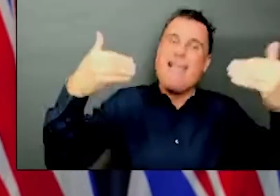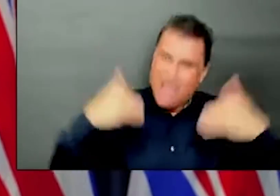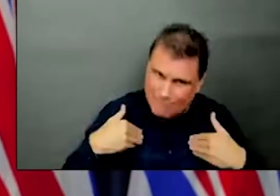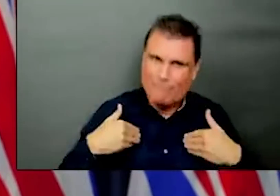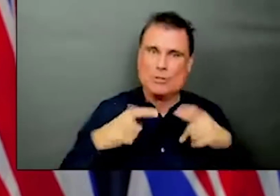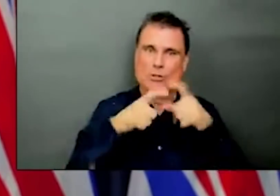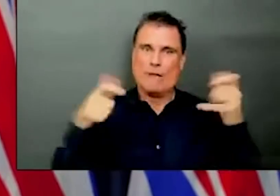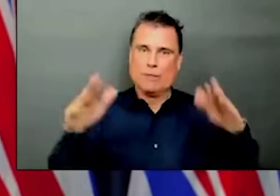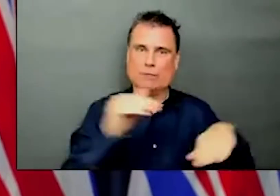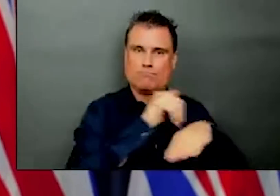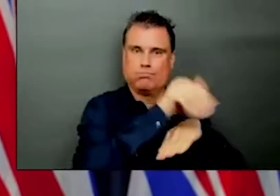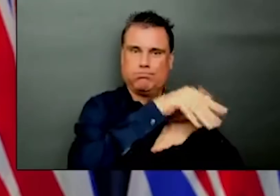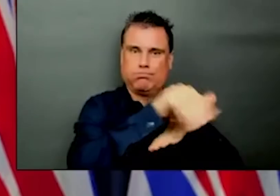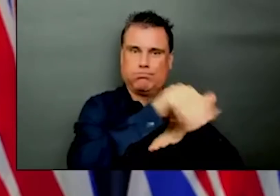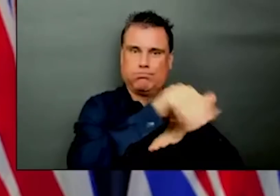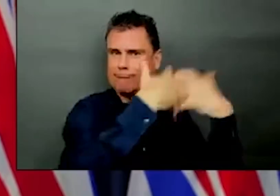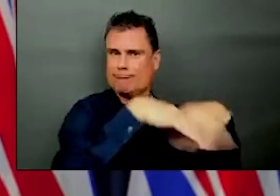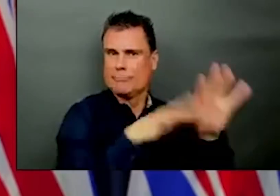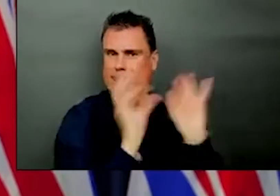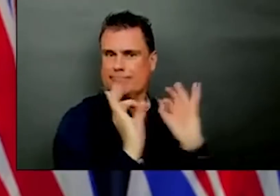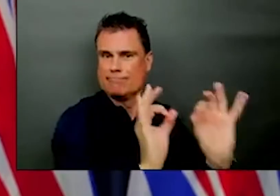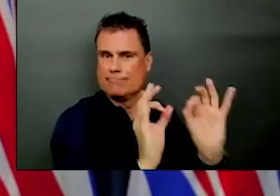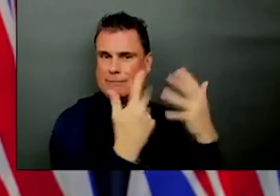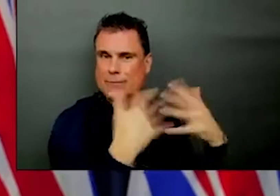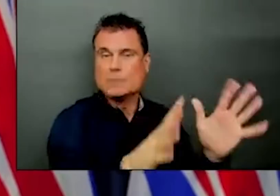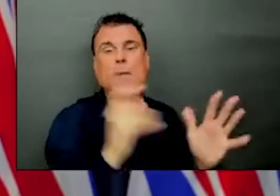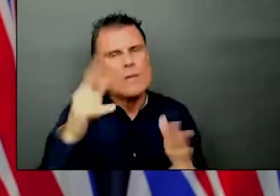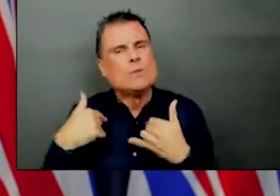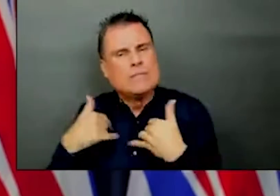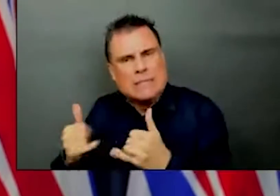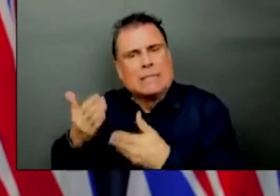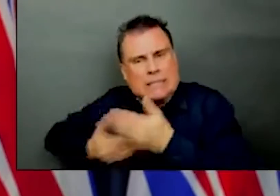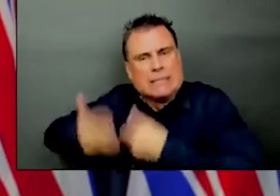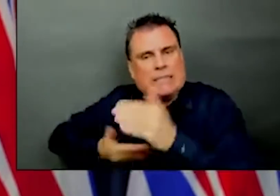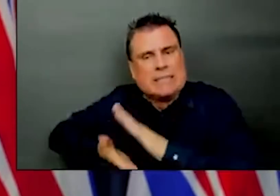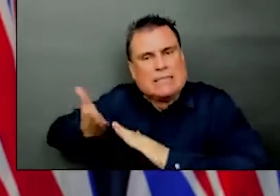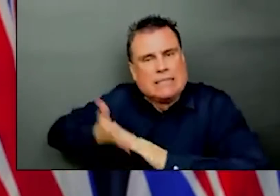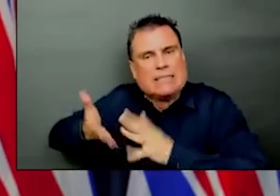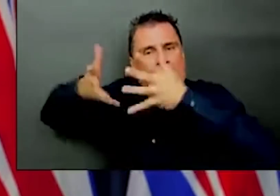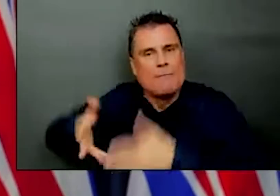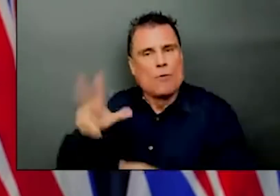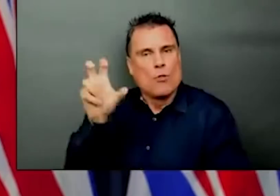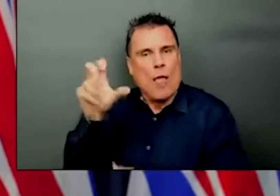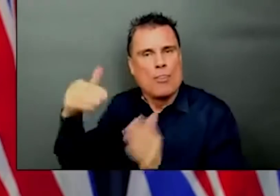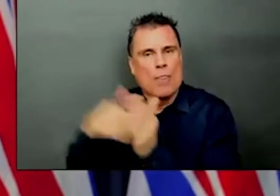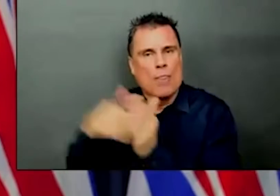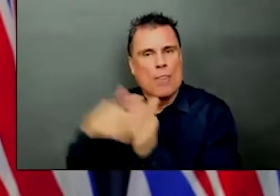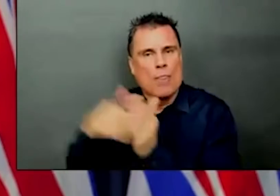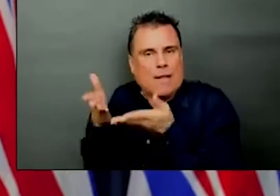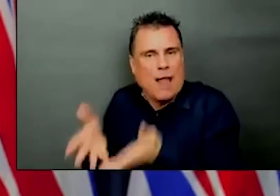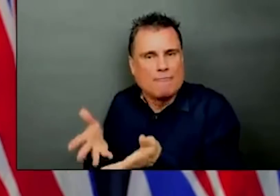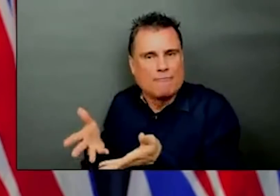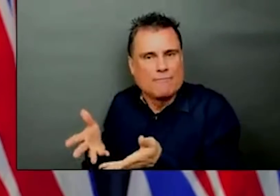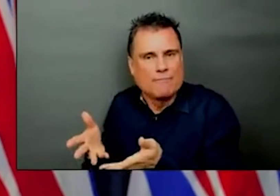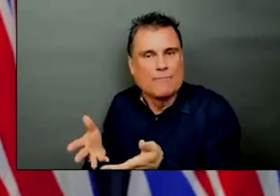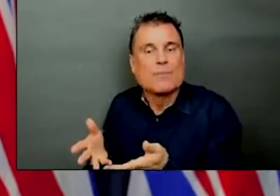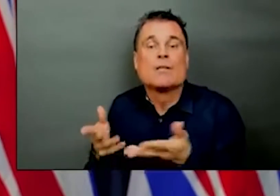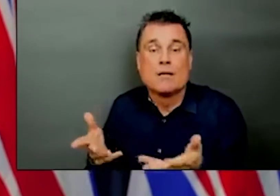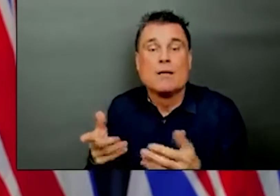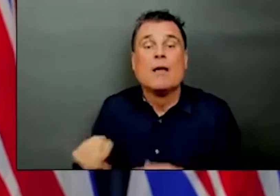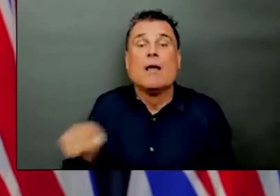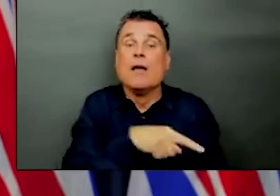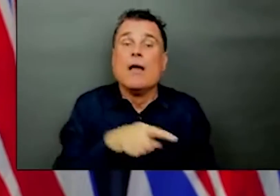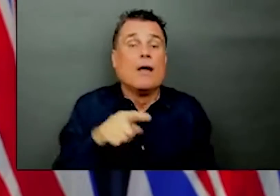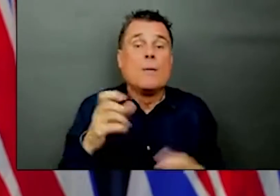level best to get these dollars into their pockets so that they can spend them in their communities and stimulate small businesses and keep the economy going. That's